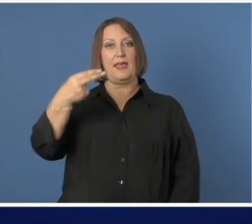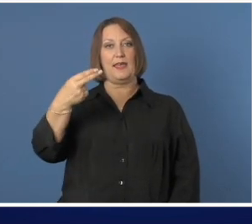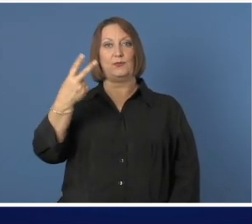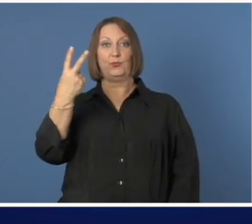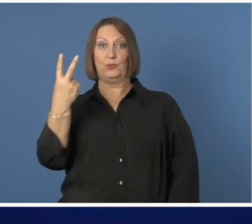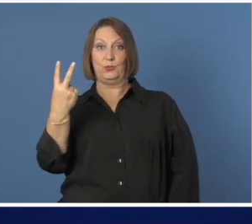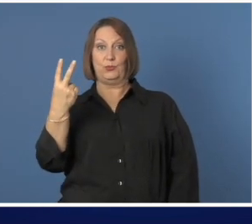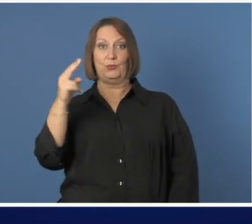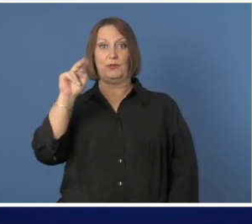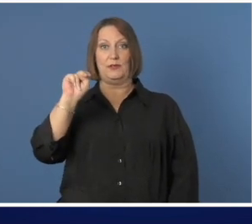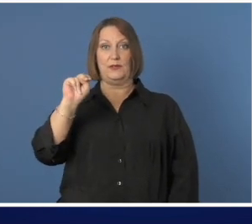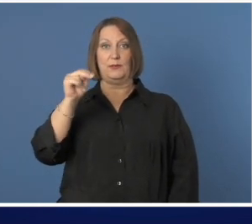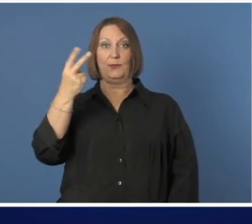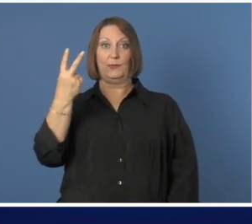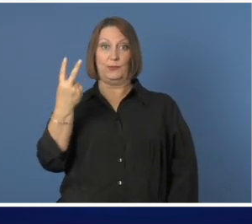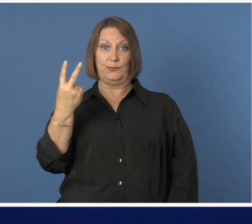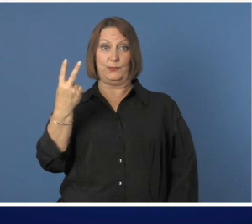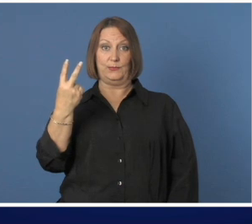H2N2